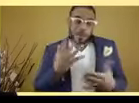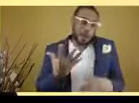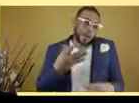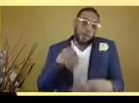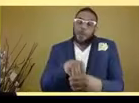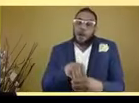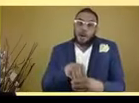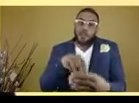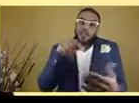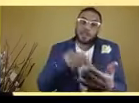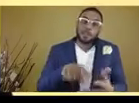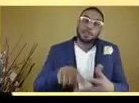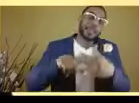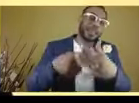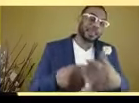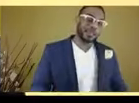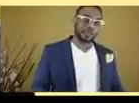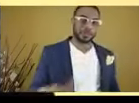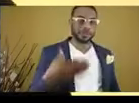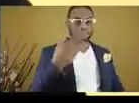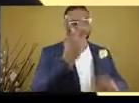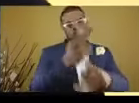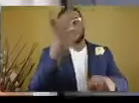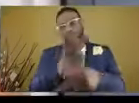of this beginning. Take care.